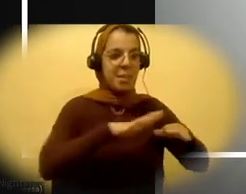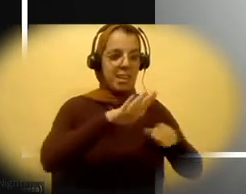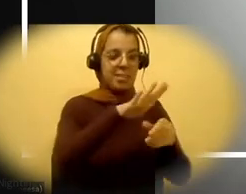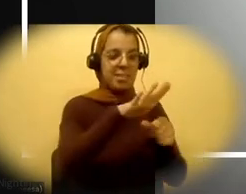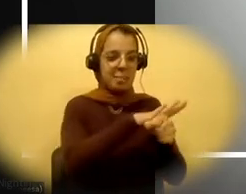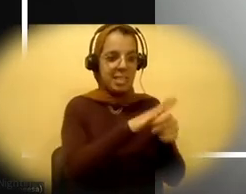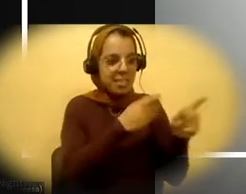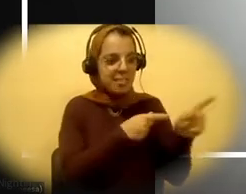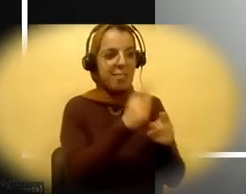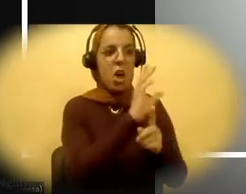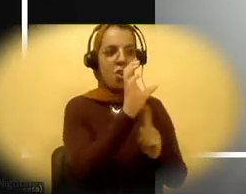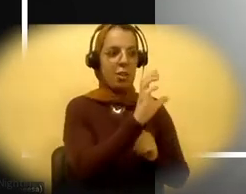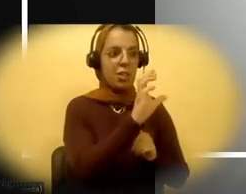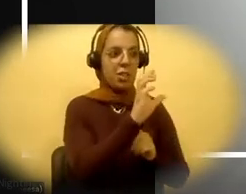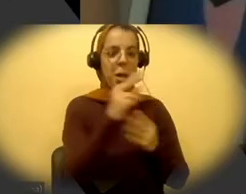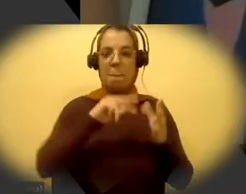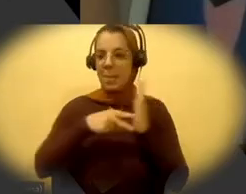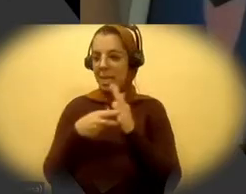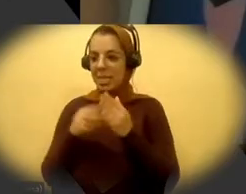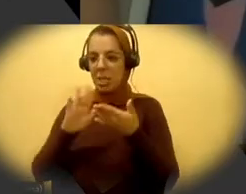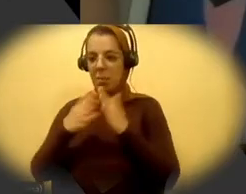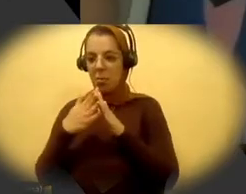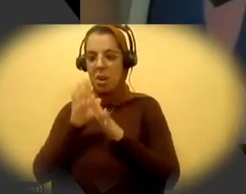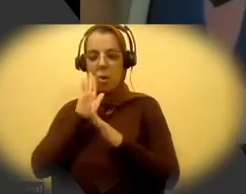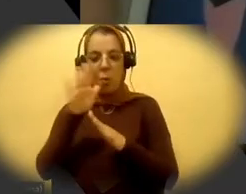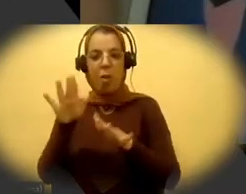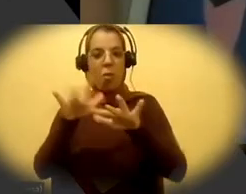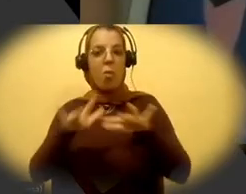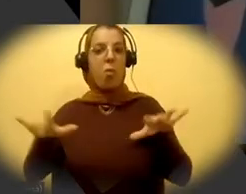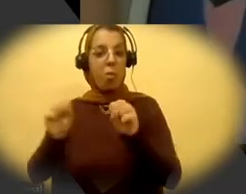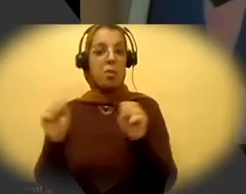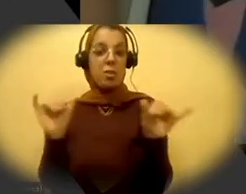our spaces in our community as well?